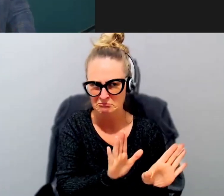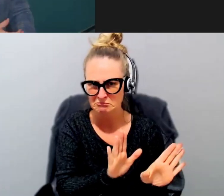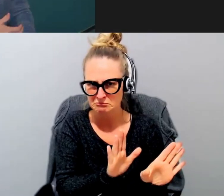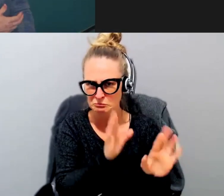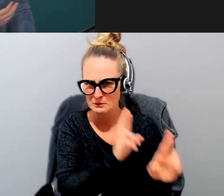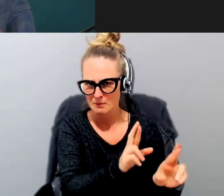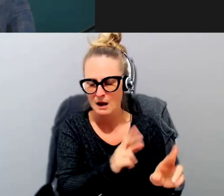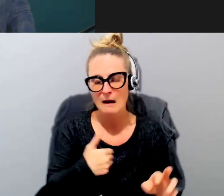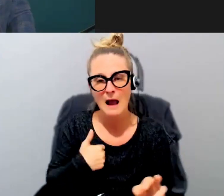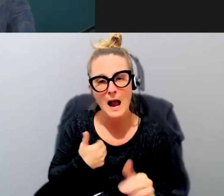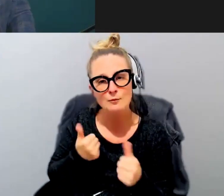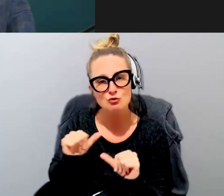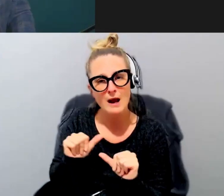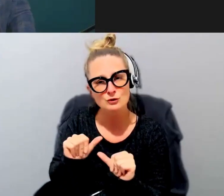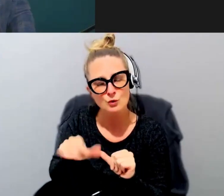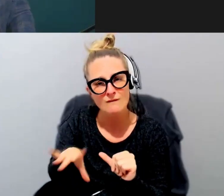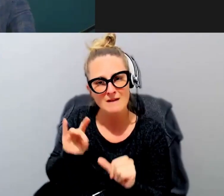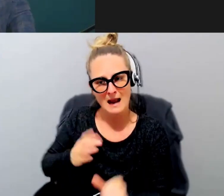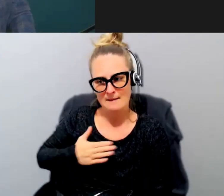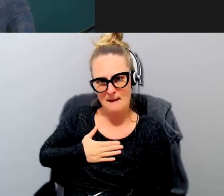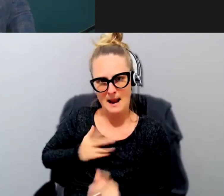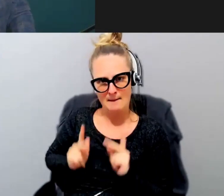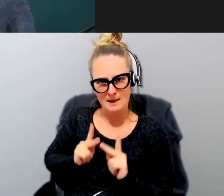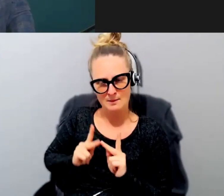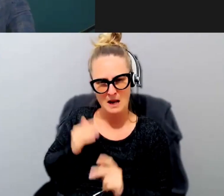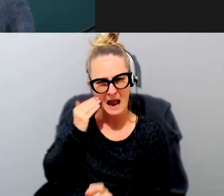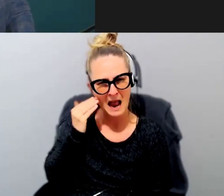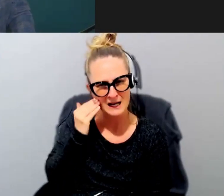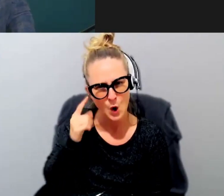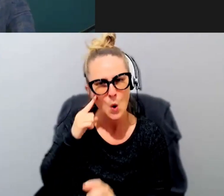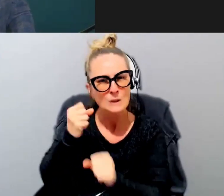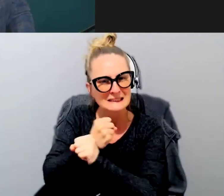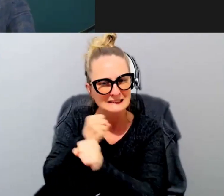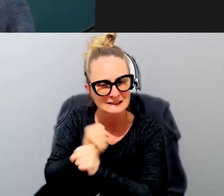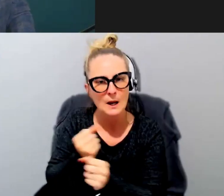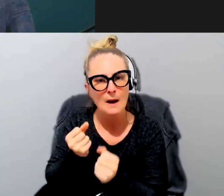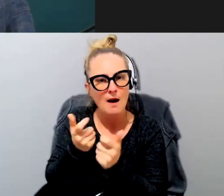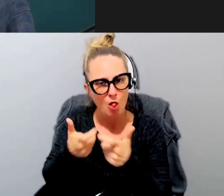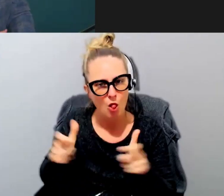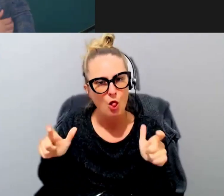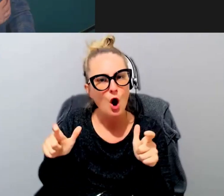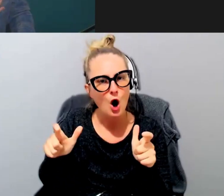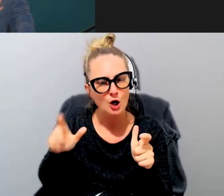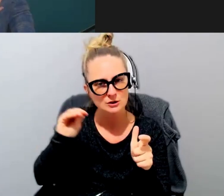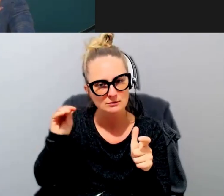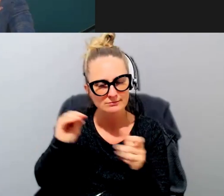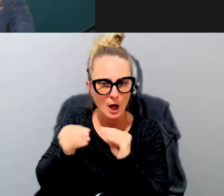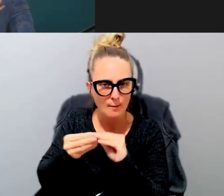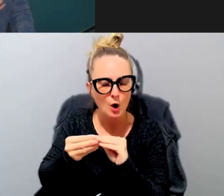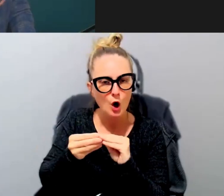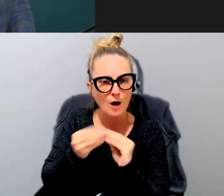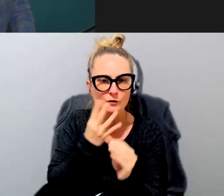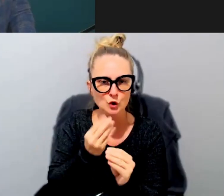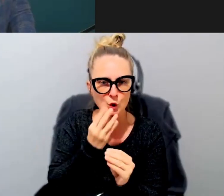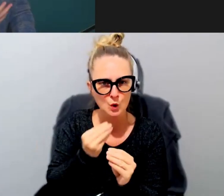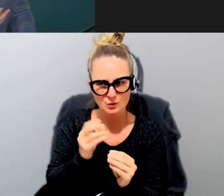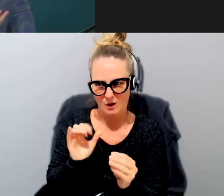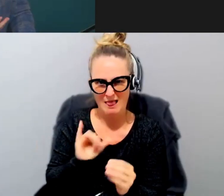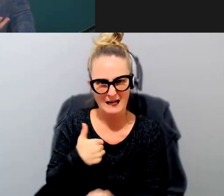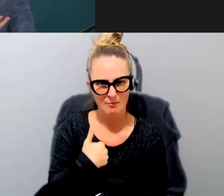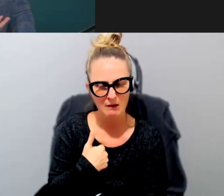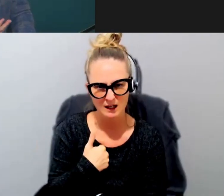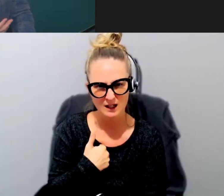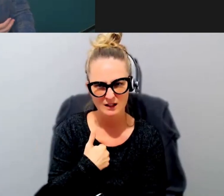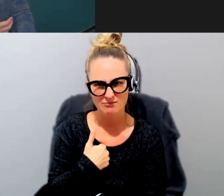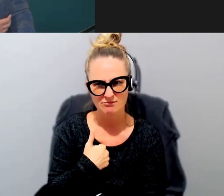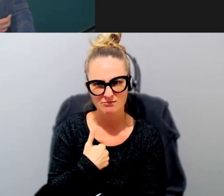know statistically that a huge percentage of Jews were just like me. They don't believe